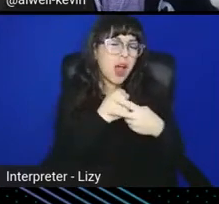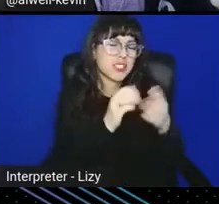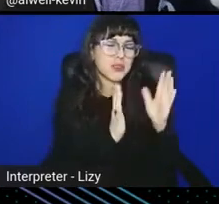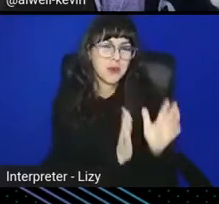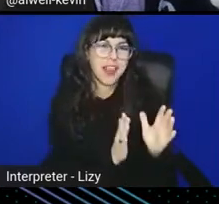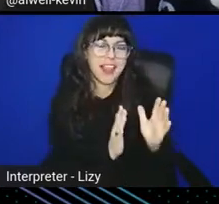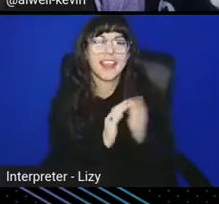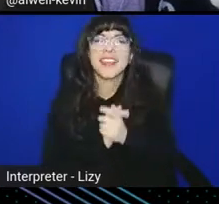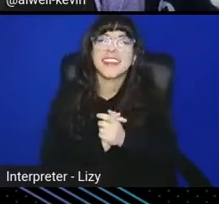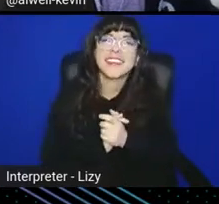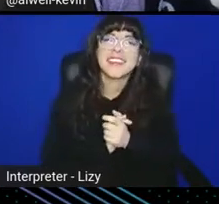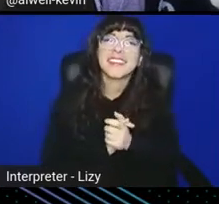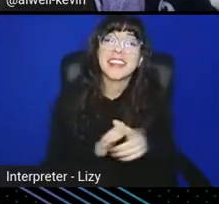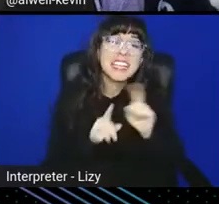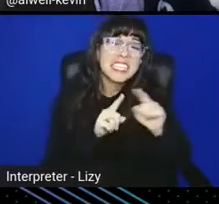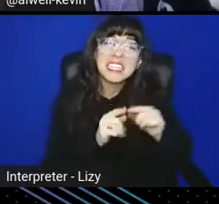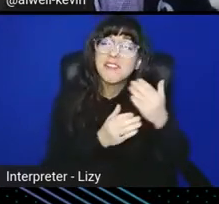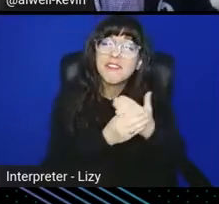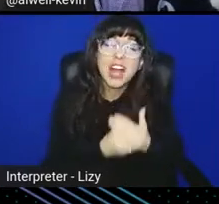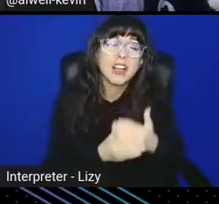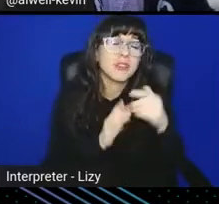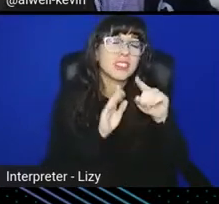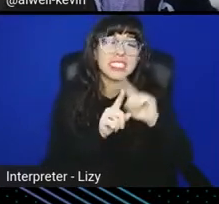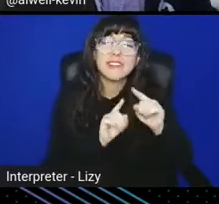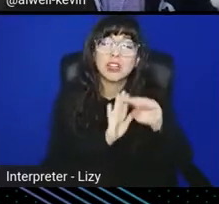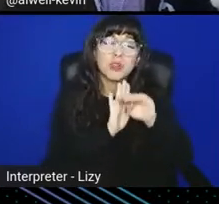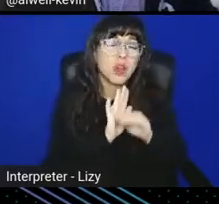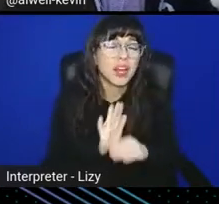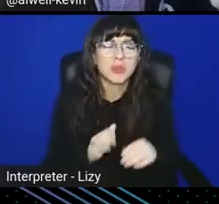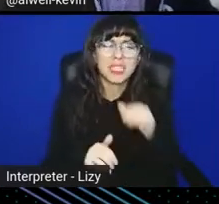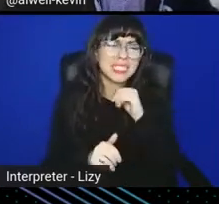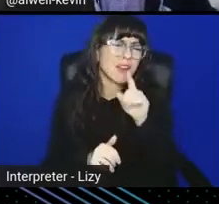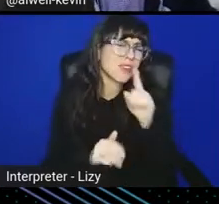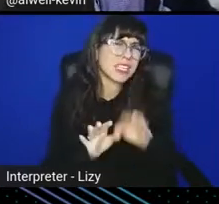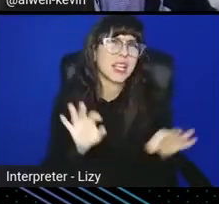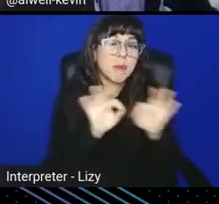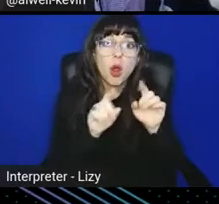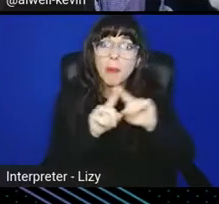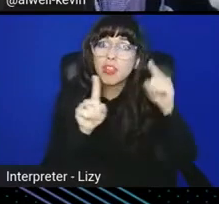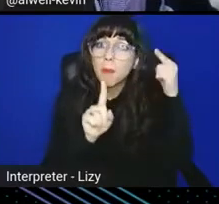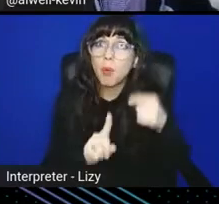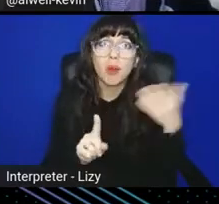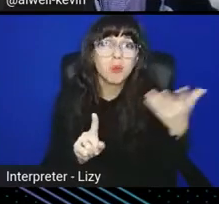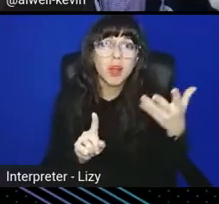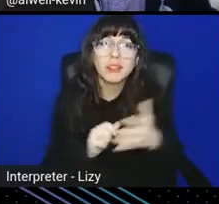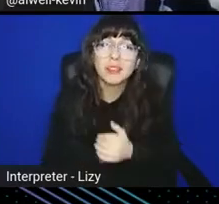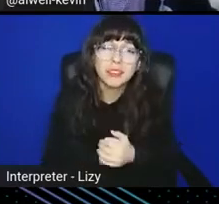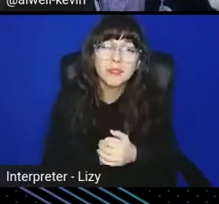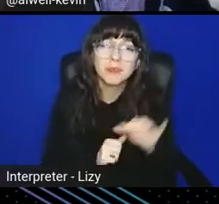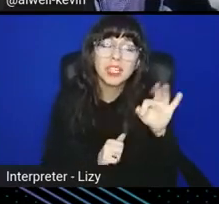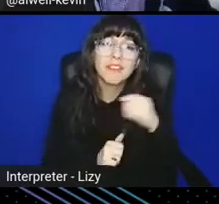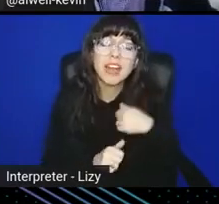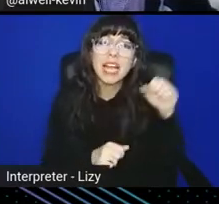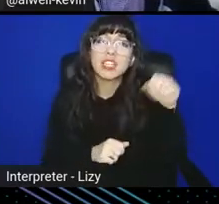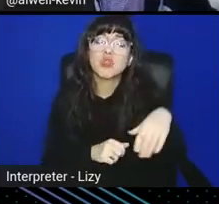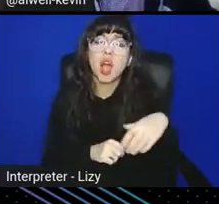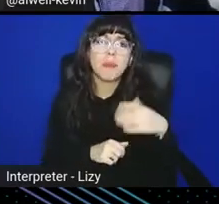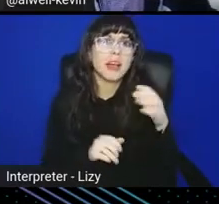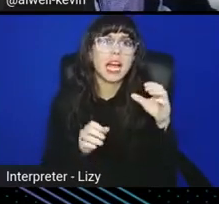some different files and directories, none of which are really that important. But the point is that if I drop a credential